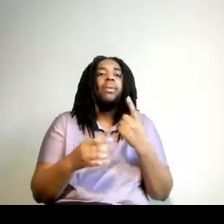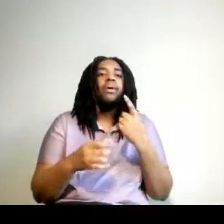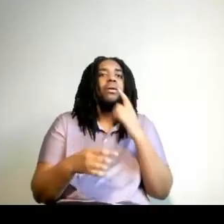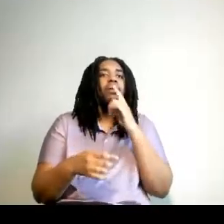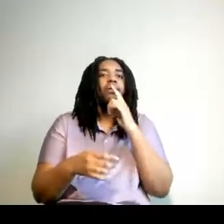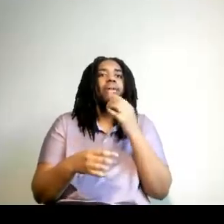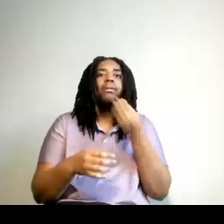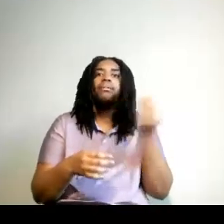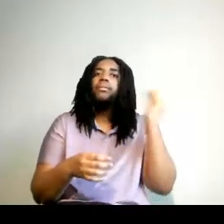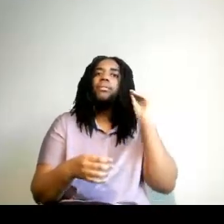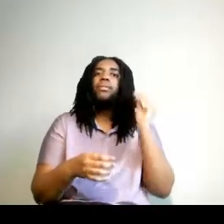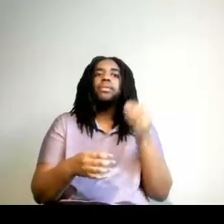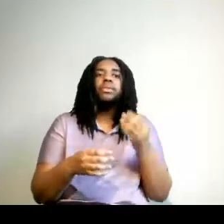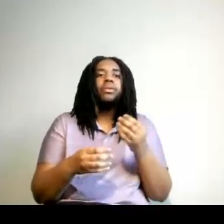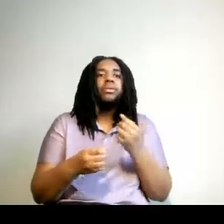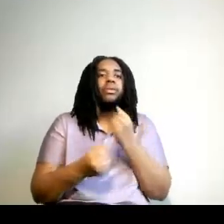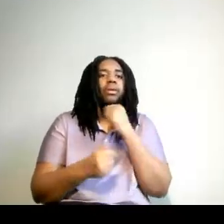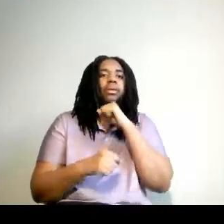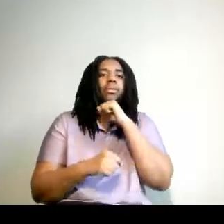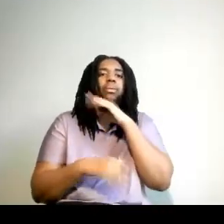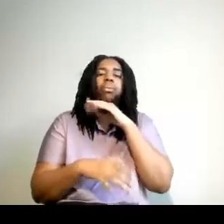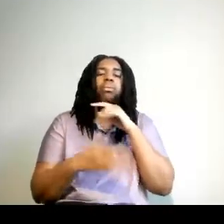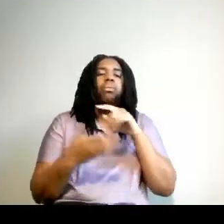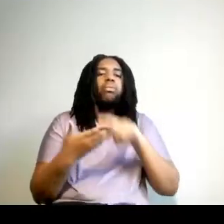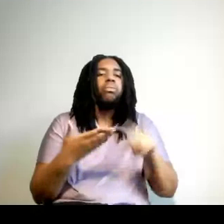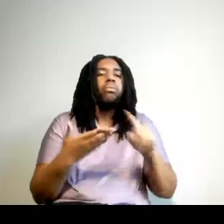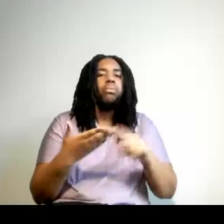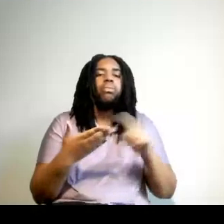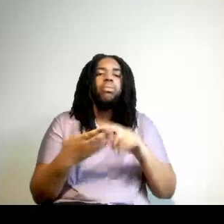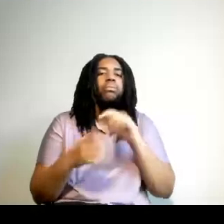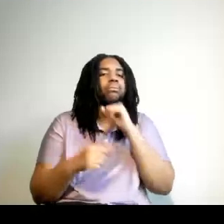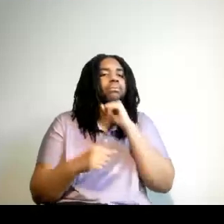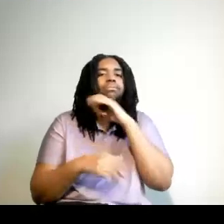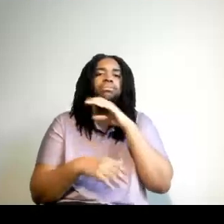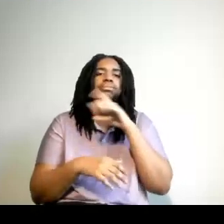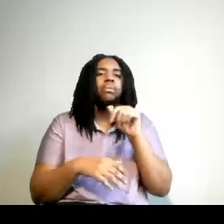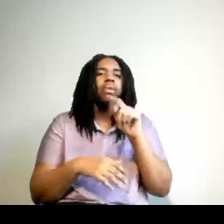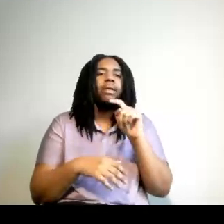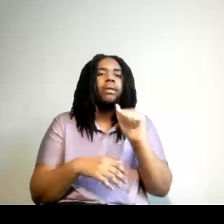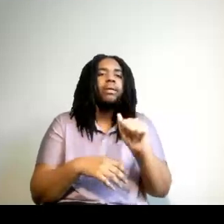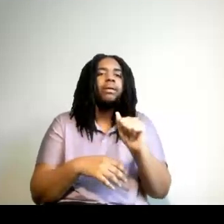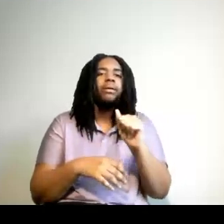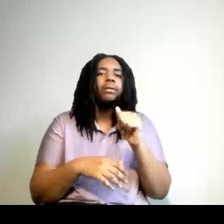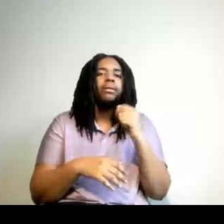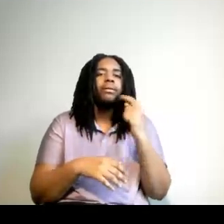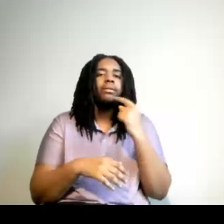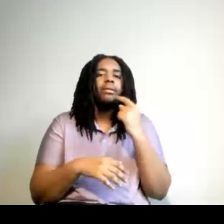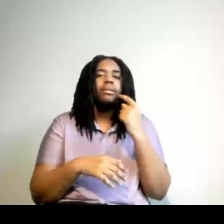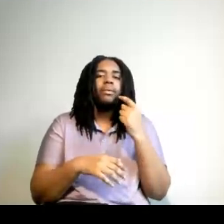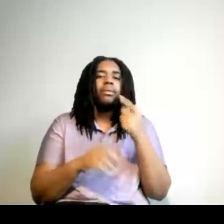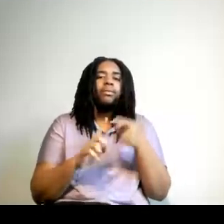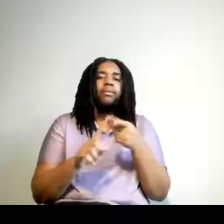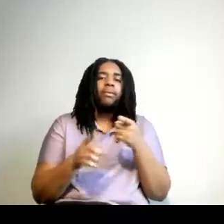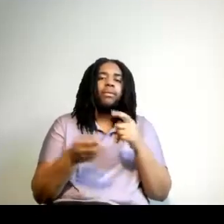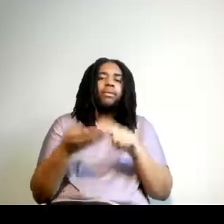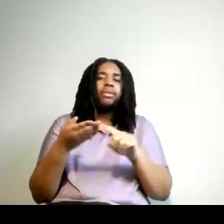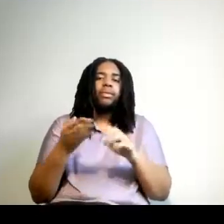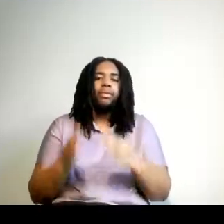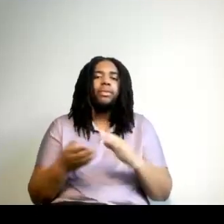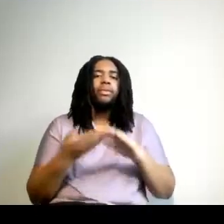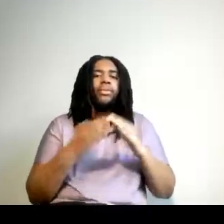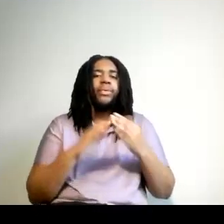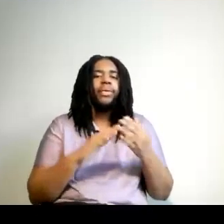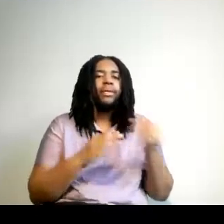data about cancer disparities in trans communities. That's something we heard from providers and researchers and from